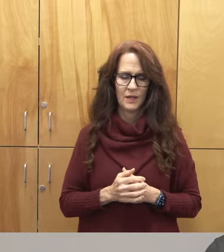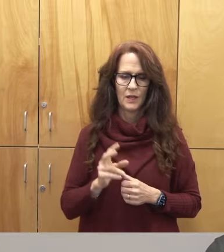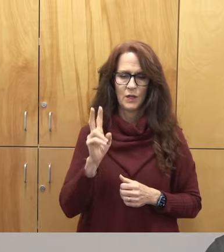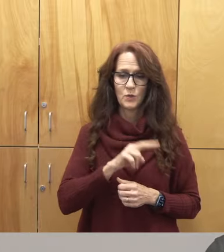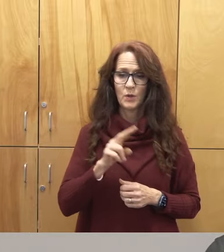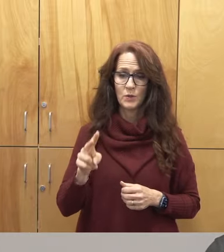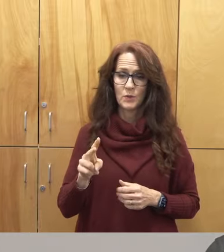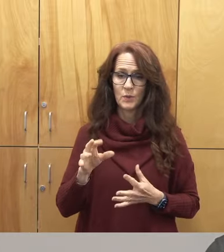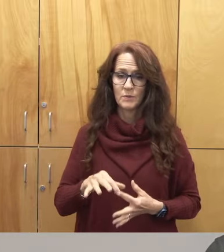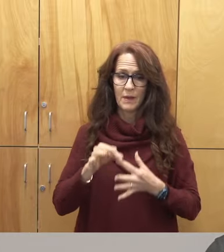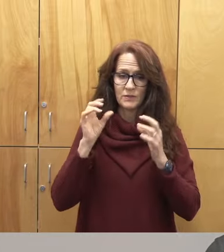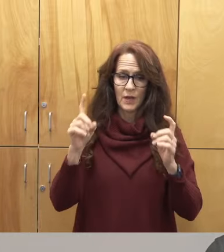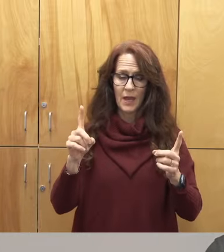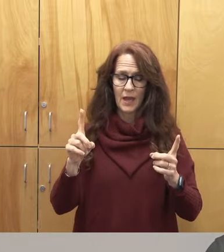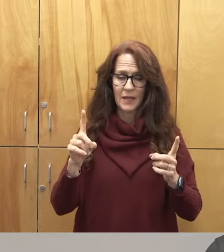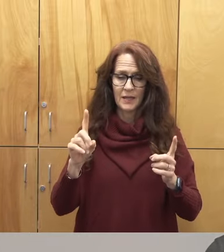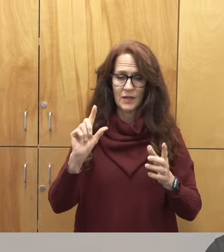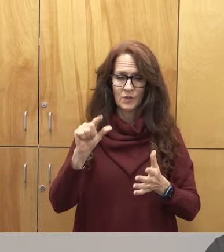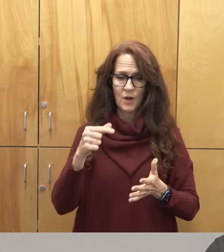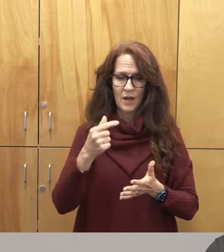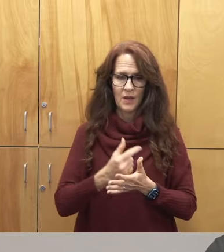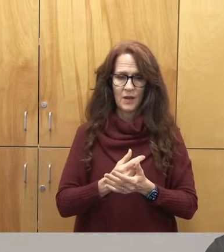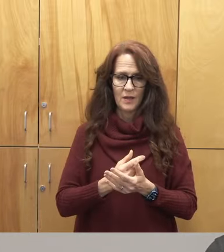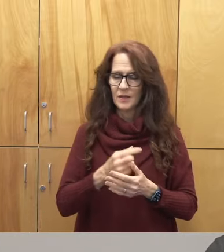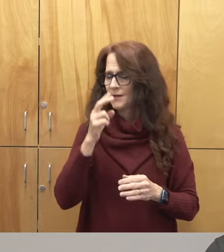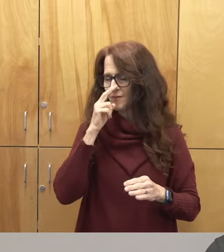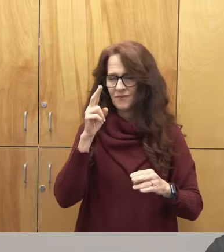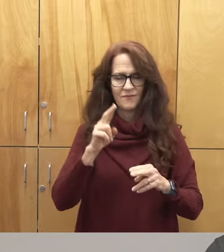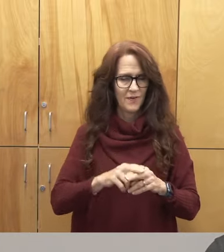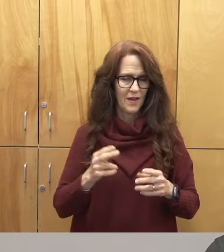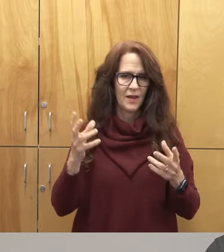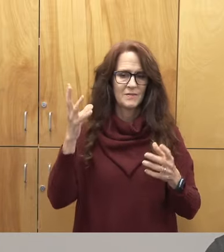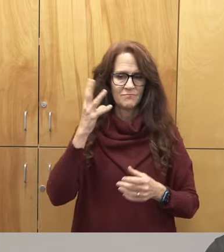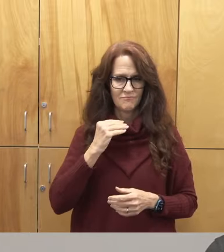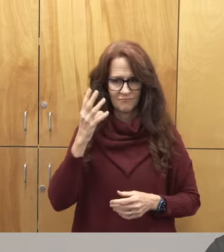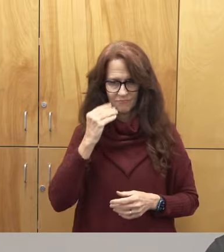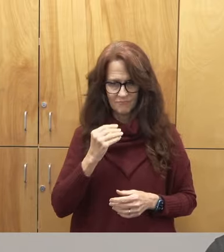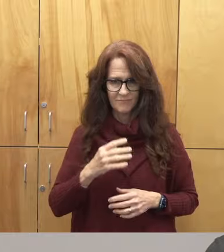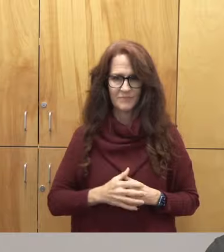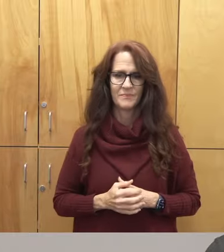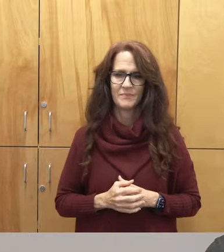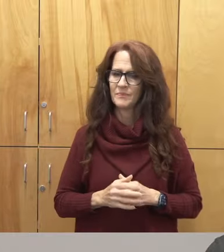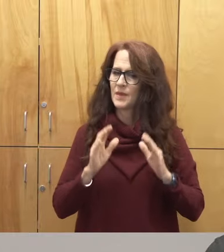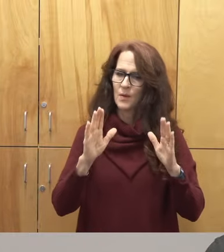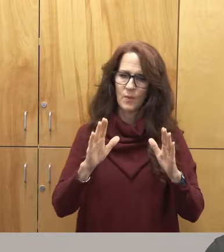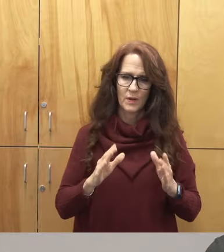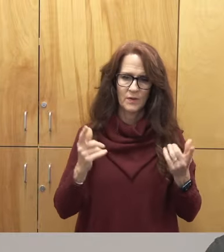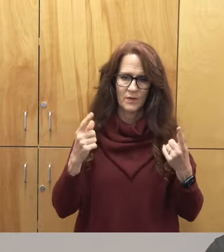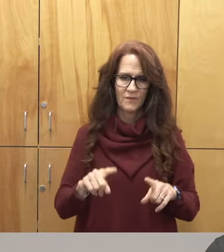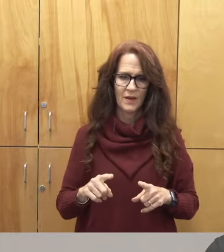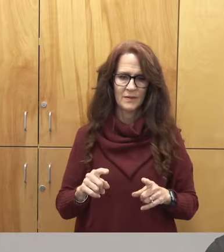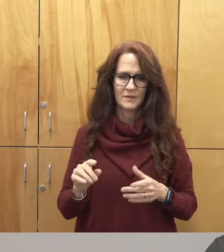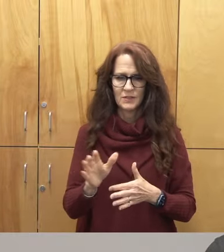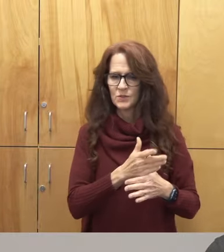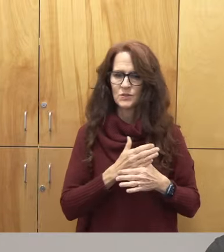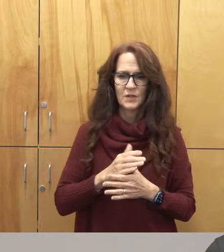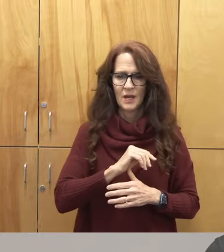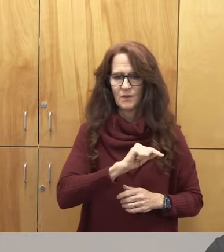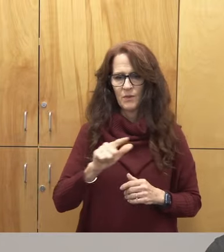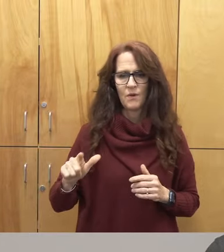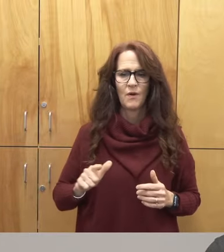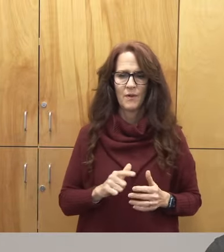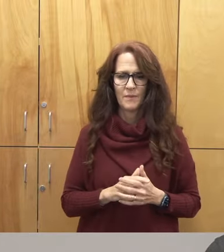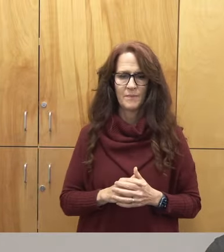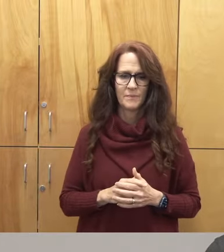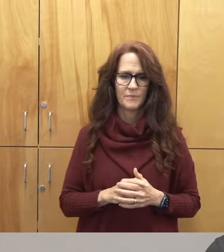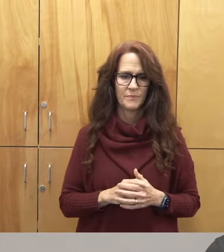22-year-old special ed graduates. Very fun event, very wonderful to share with everybody, and